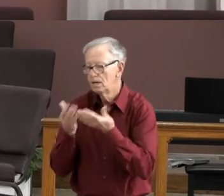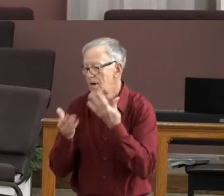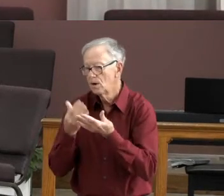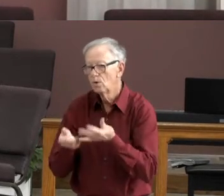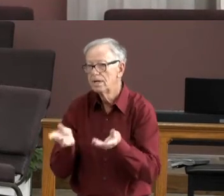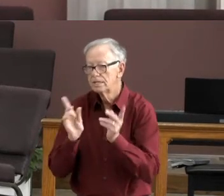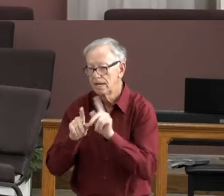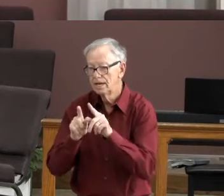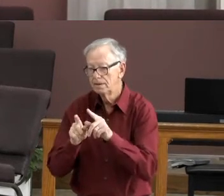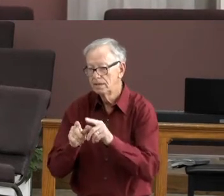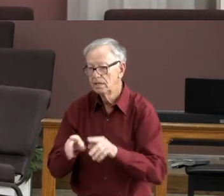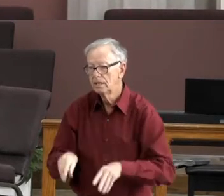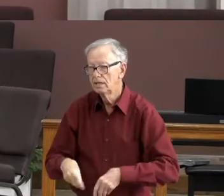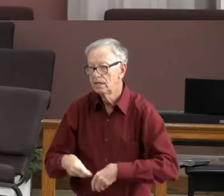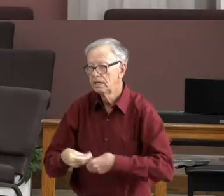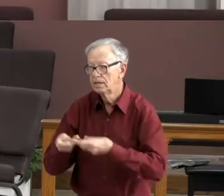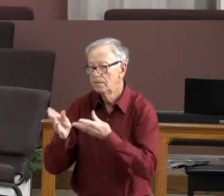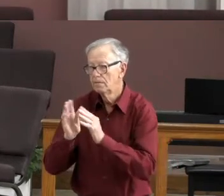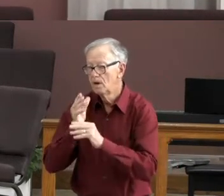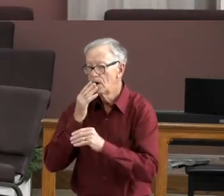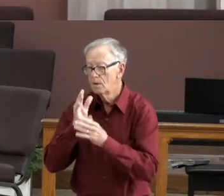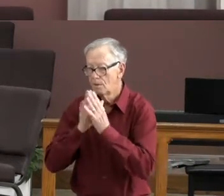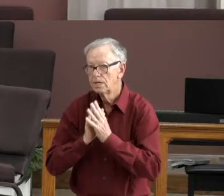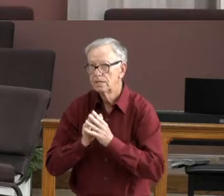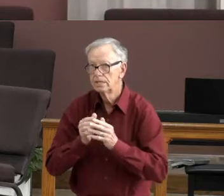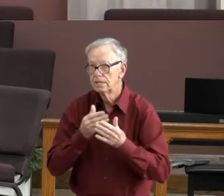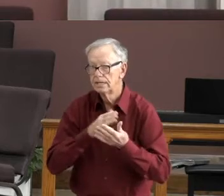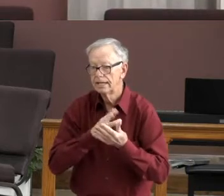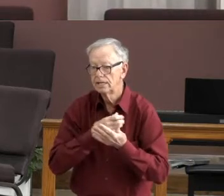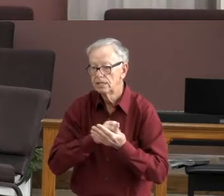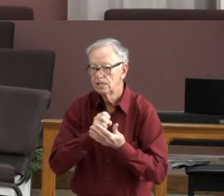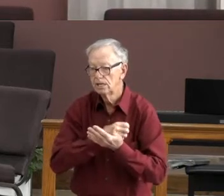give Him our praise. Let's sing this song together.